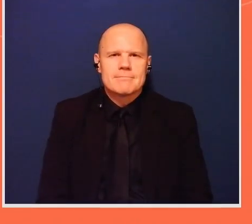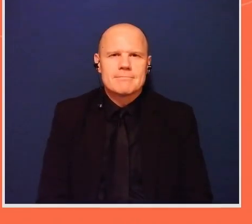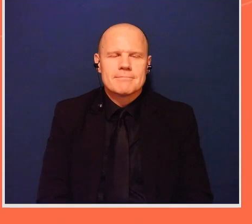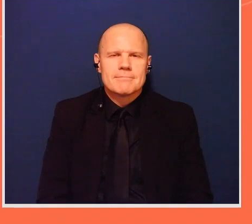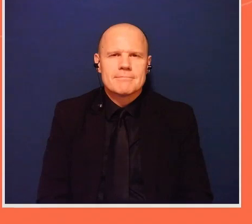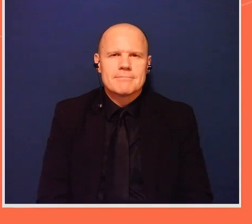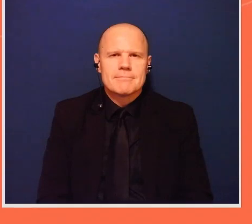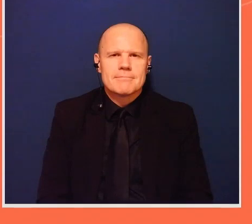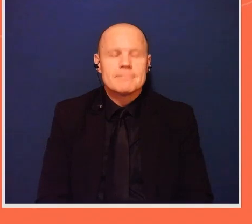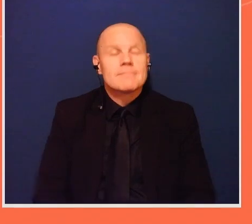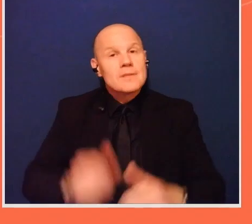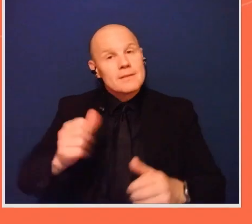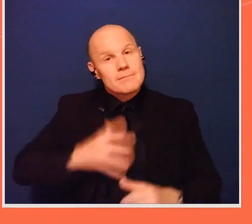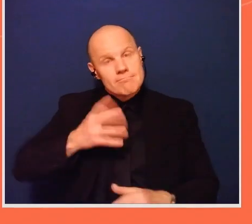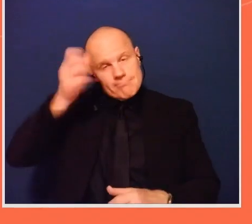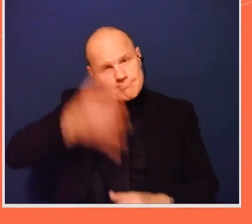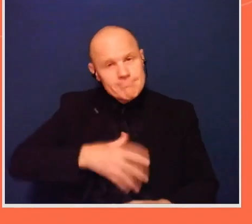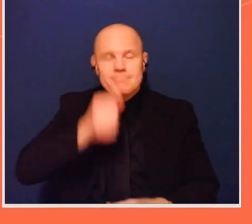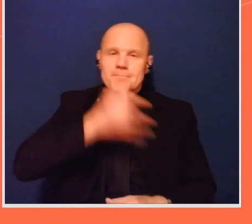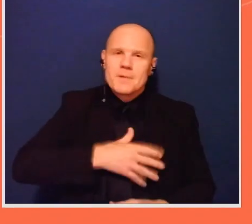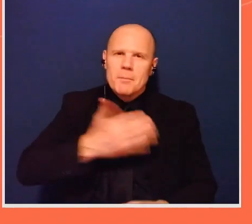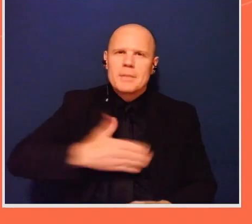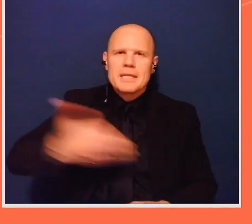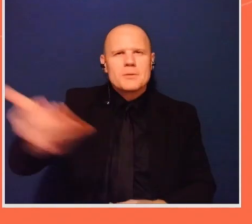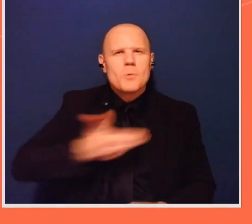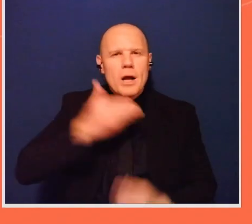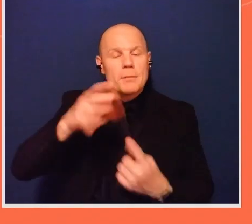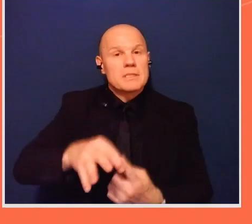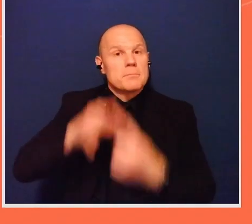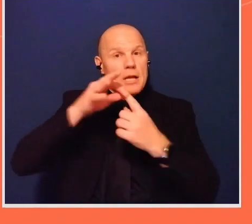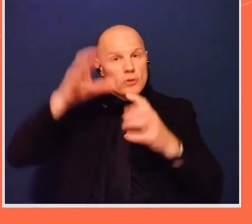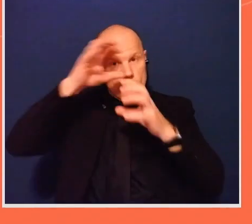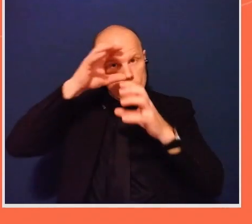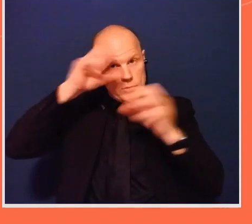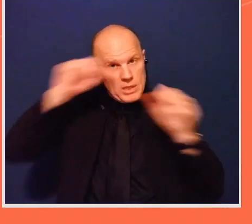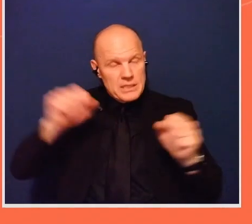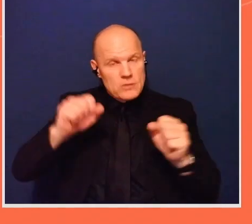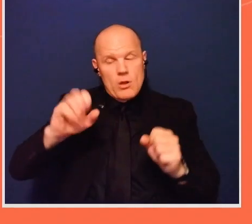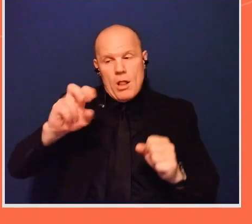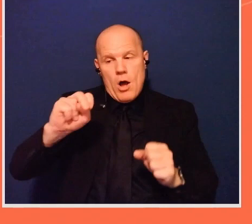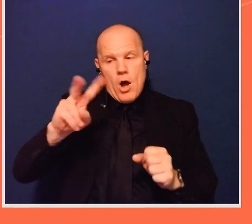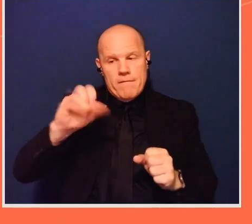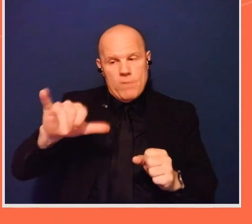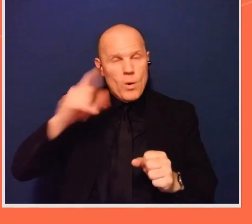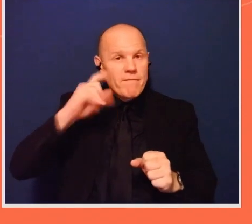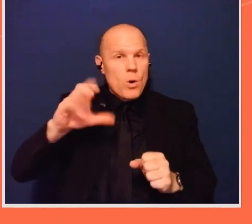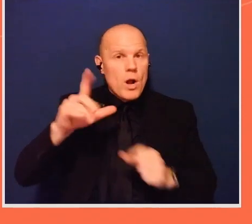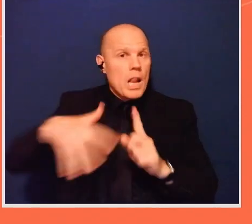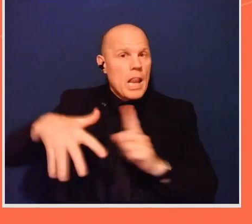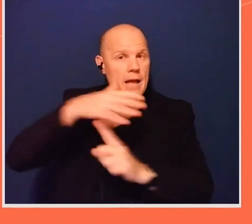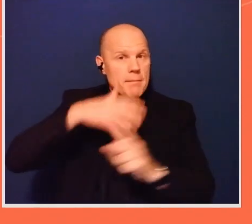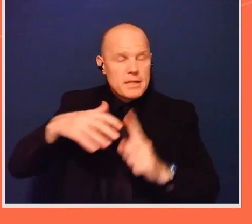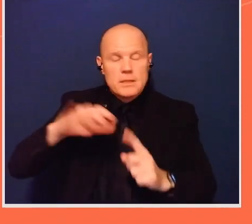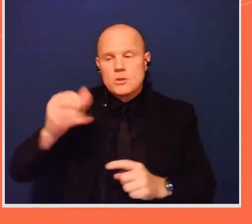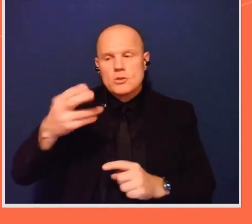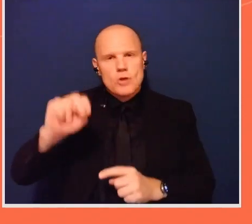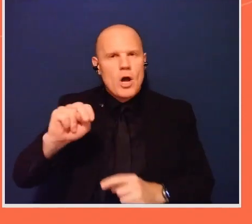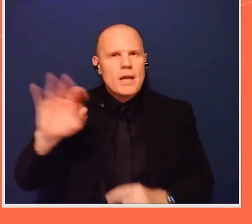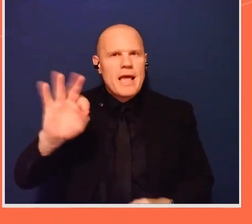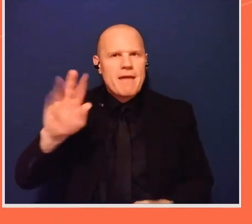Ali, and welcome to Palau and the opening of the 7th Our